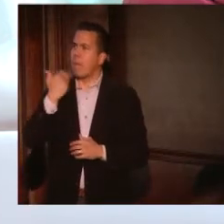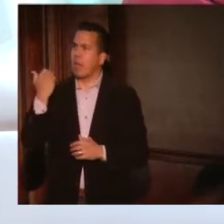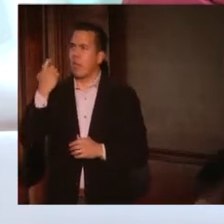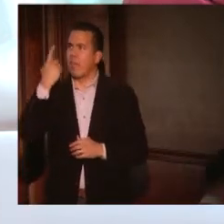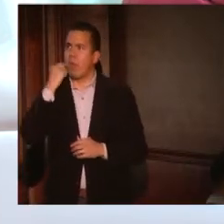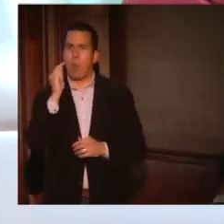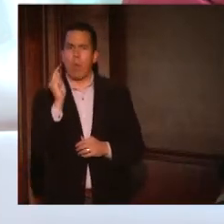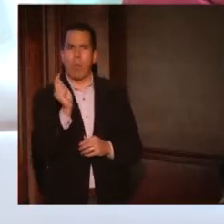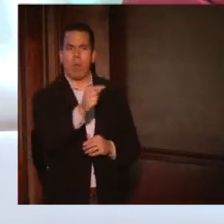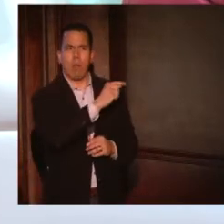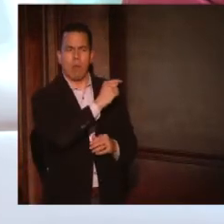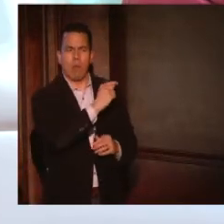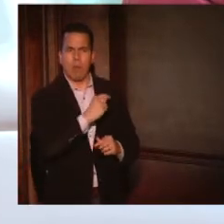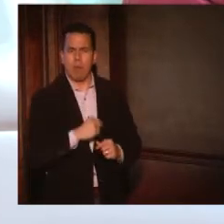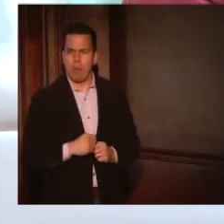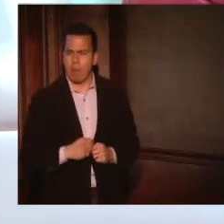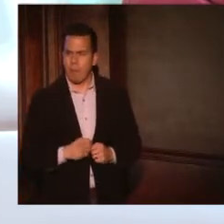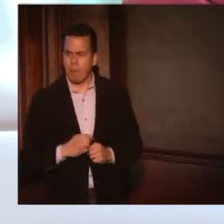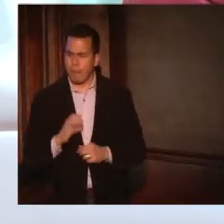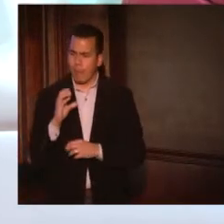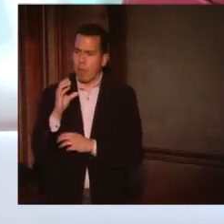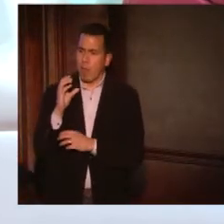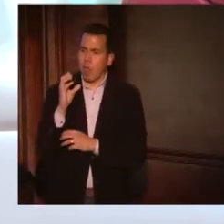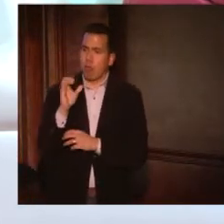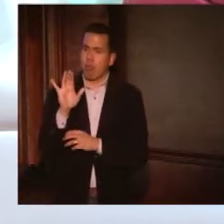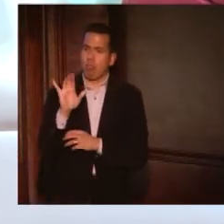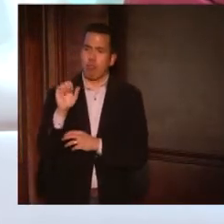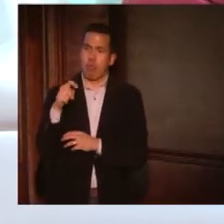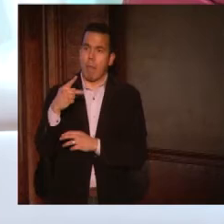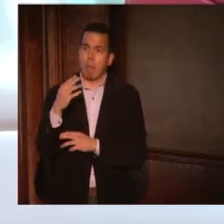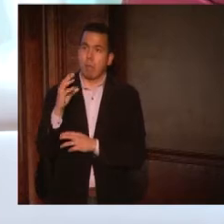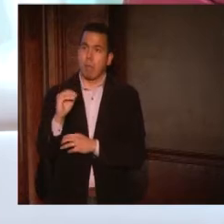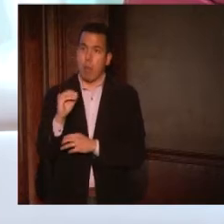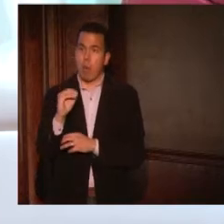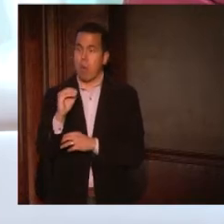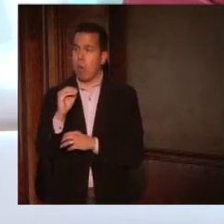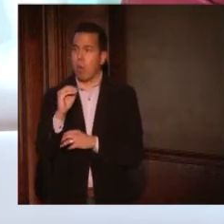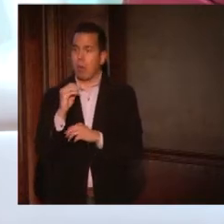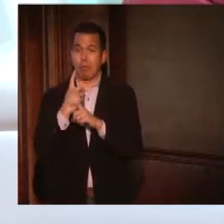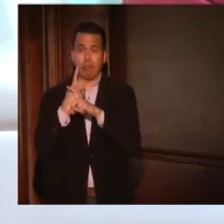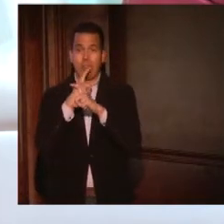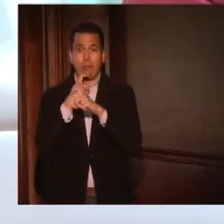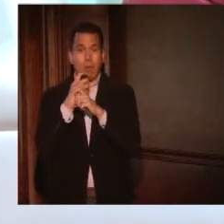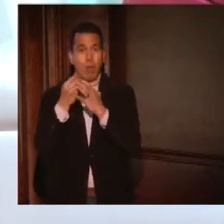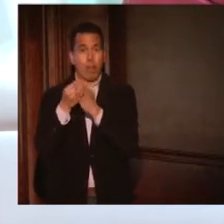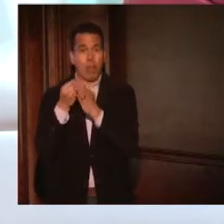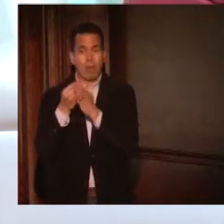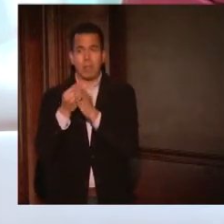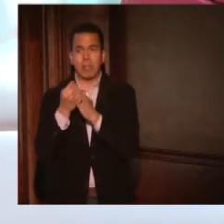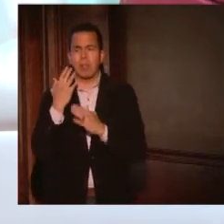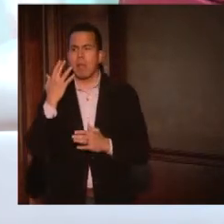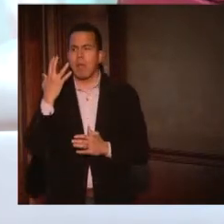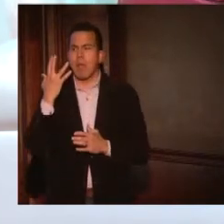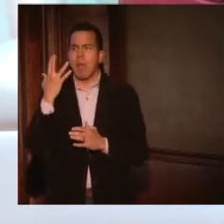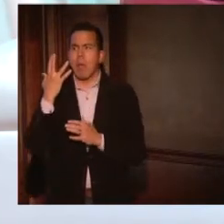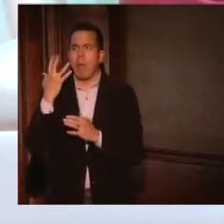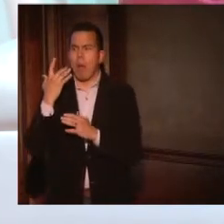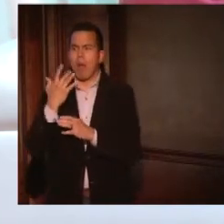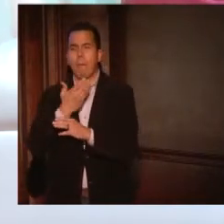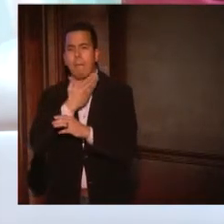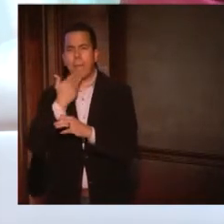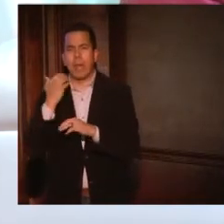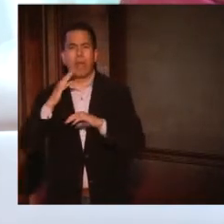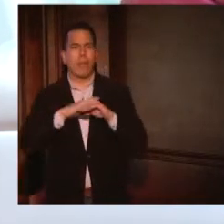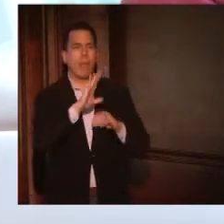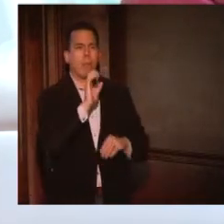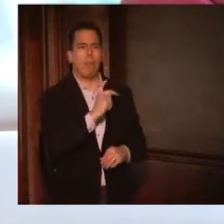unbanked? Why is cryptocurrency just a better system than trying to, you know, convince people to sign up for bank accounts